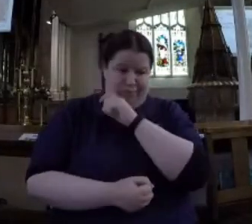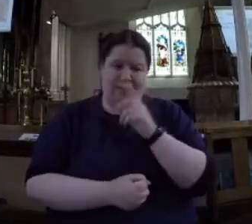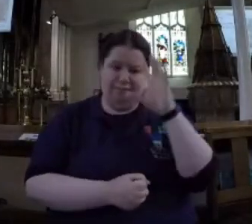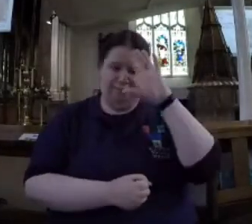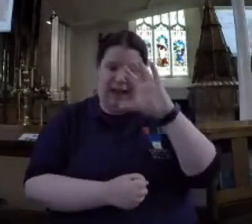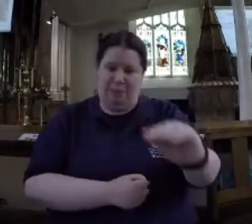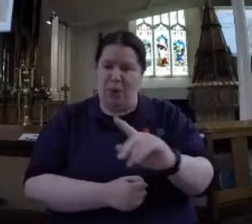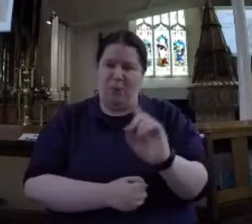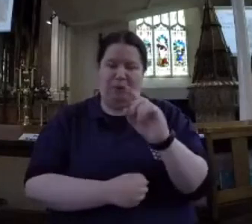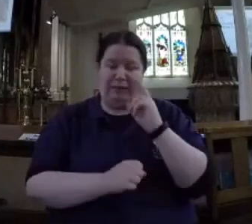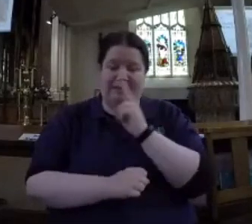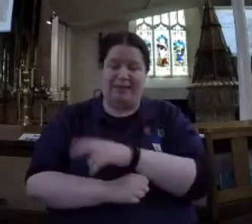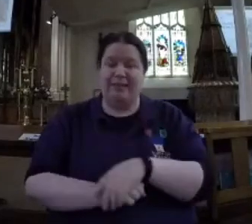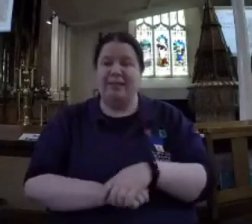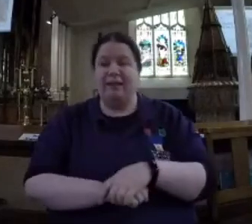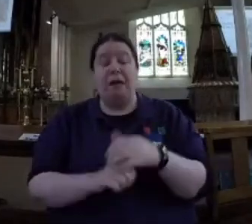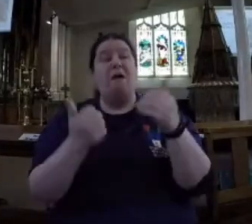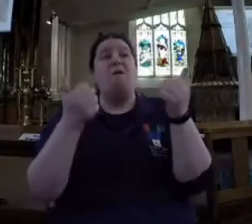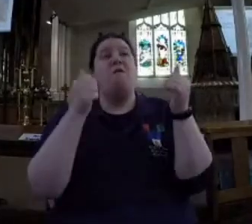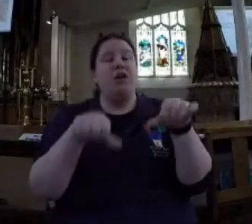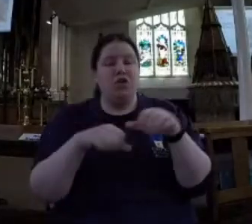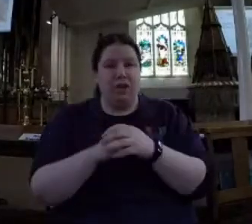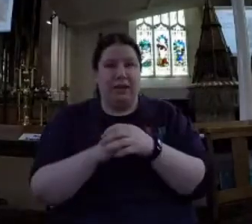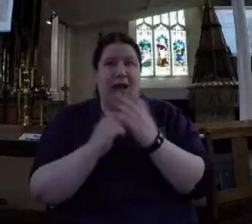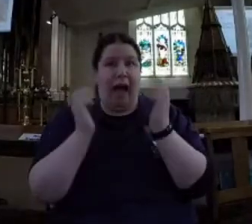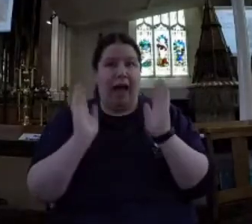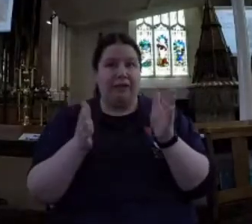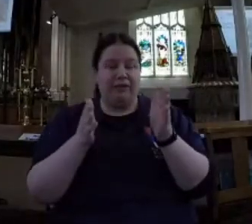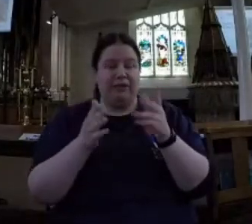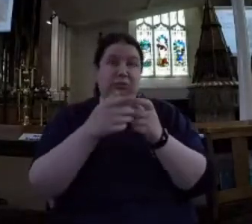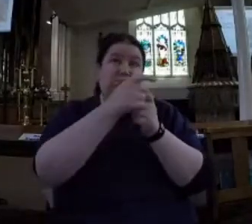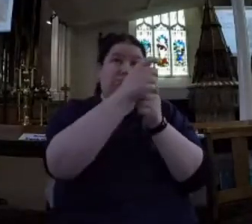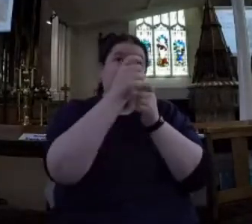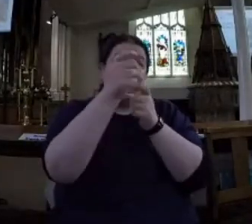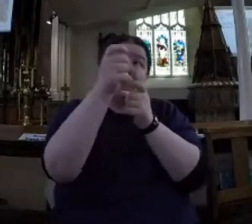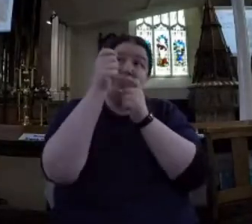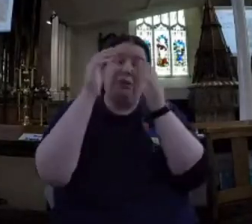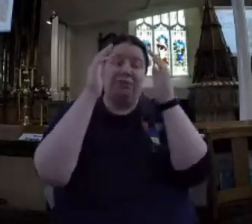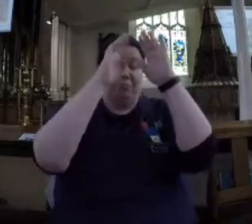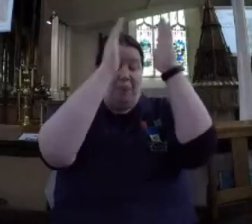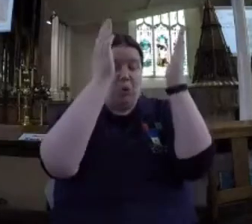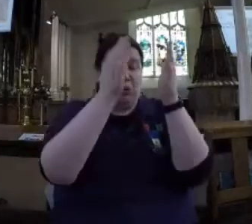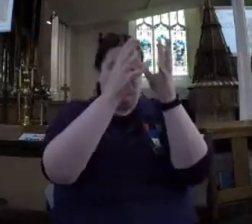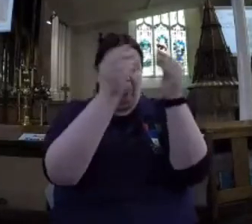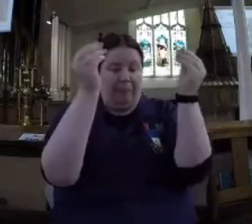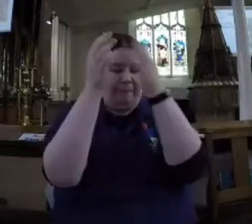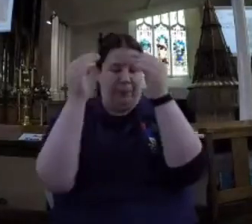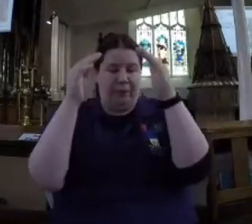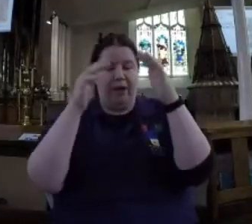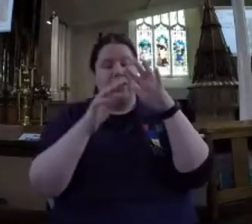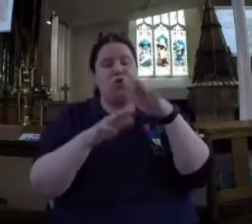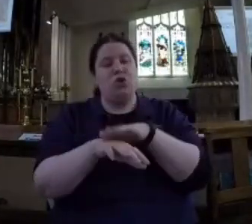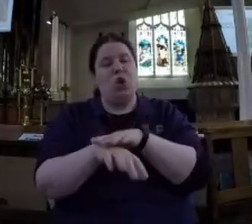Needless to say, eventually he plucked up the courage to shoot a few of the balloons with his pellet gun, and he gradually